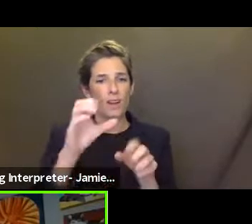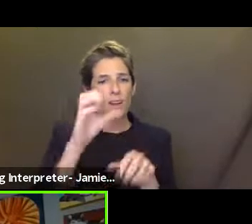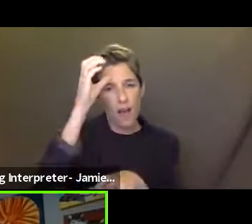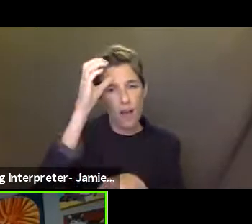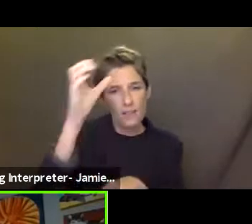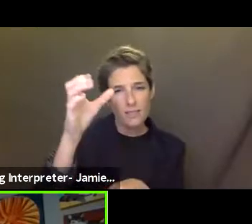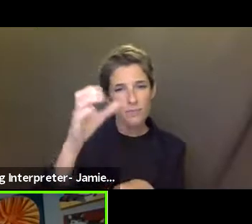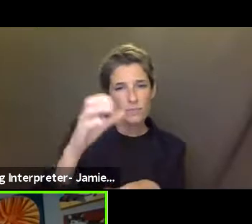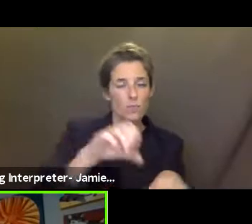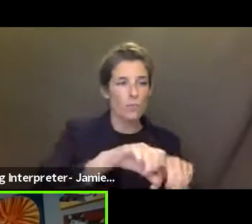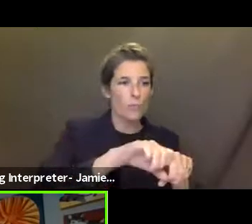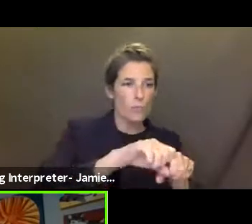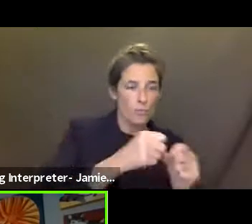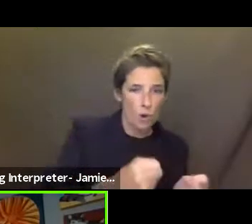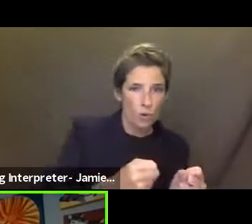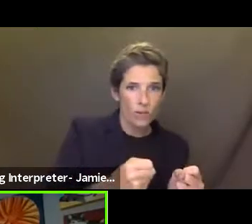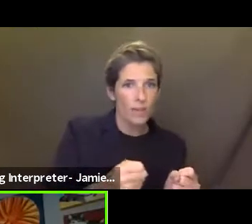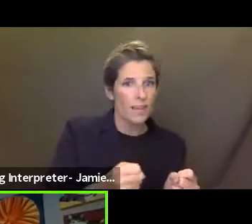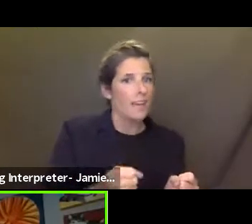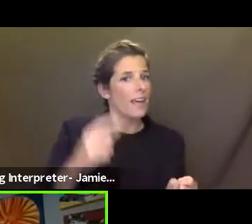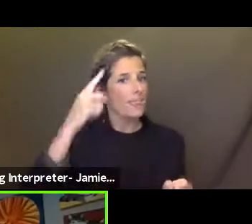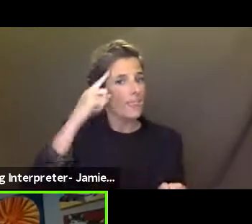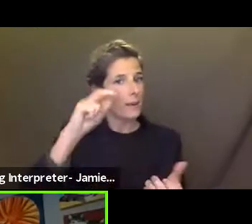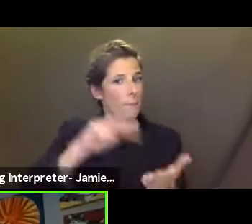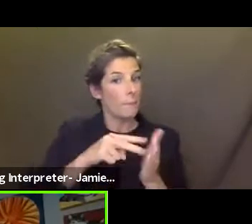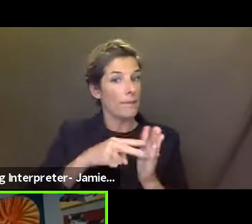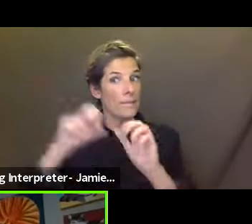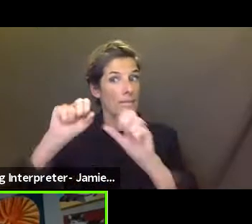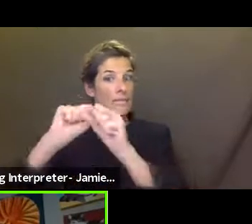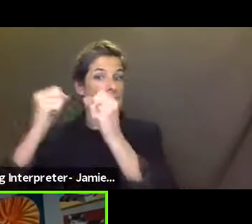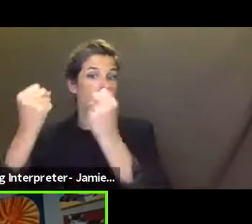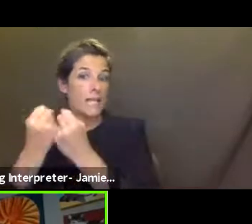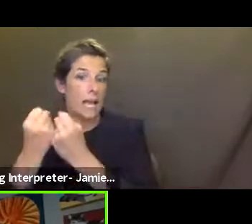the person themselves is broken, that other people,